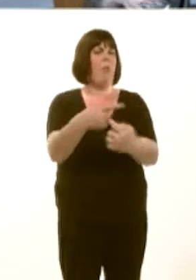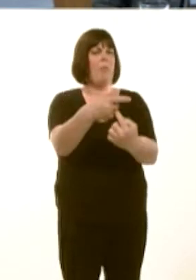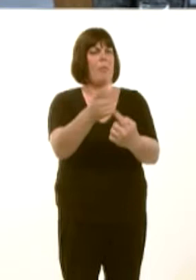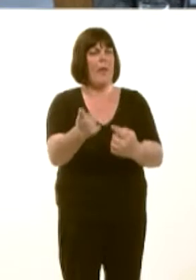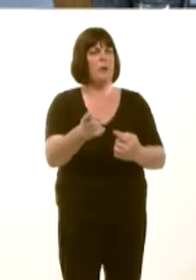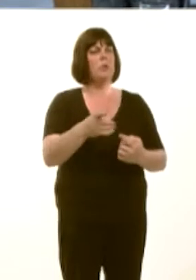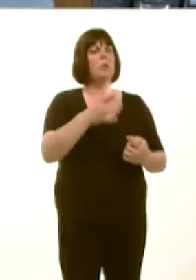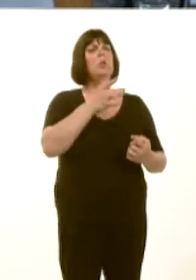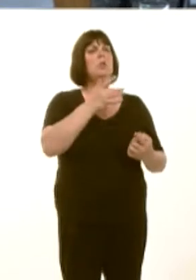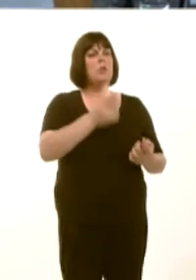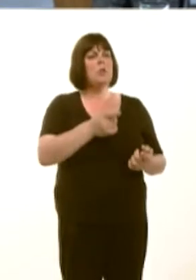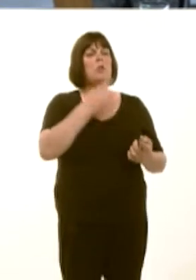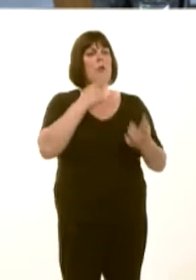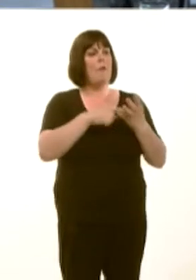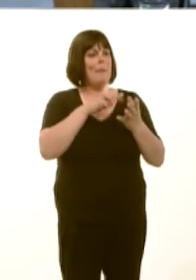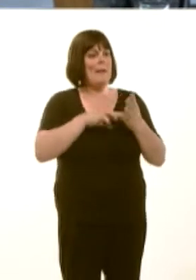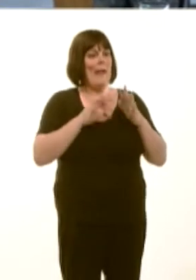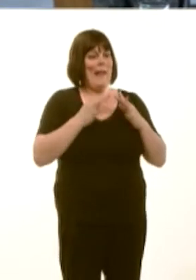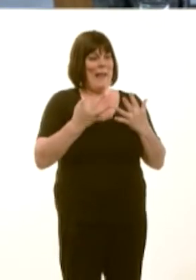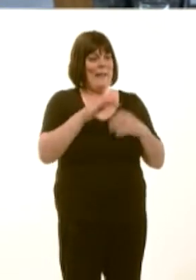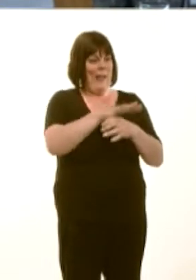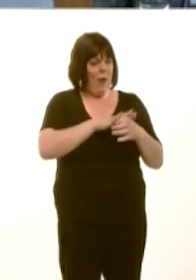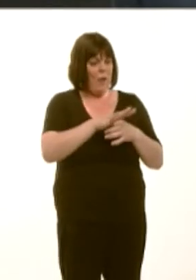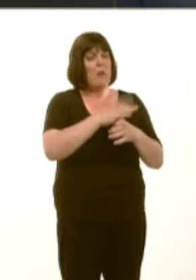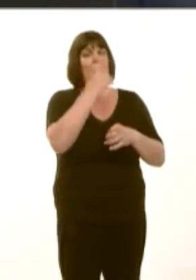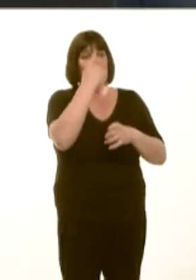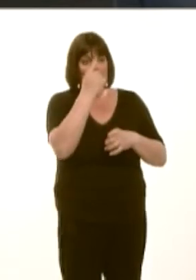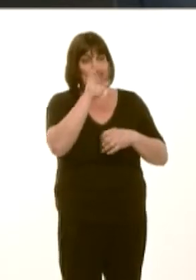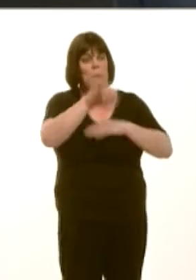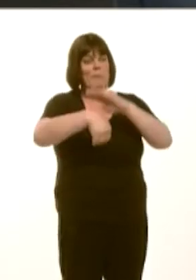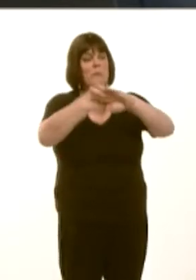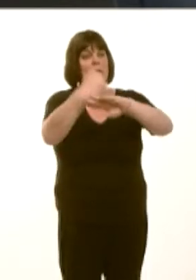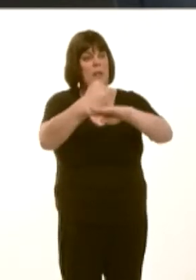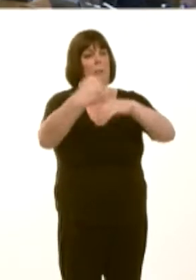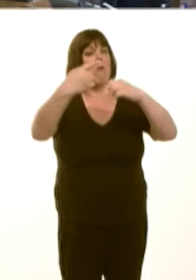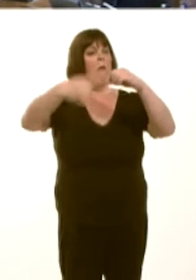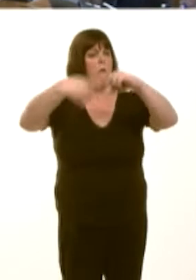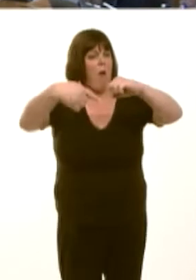areas out with the TAN 8 areas so that local authorities may consider them.